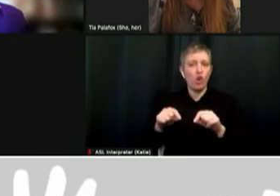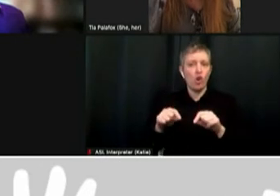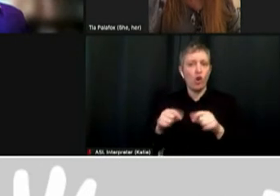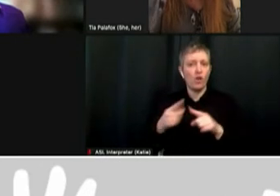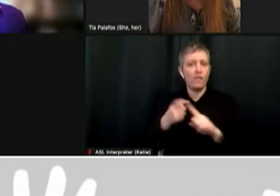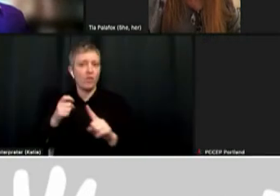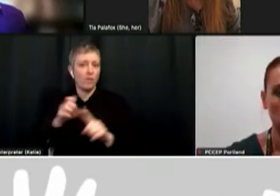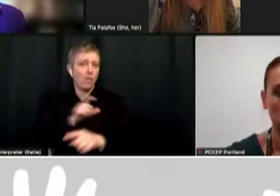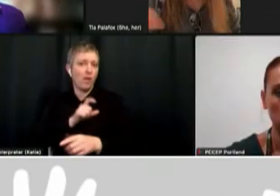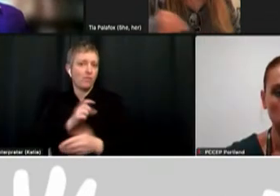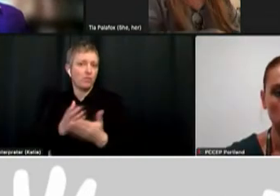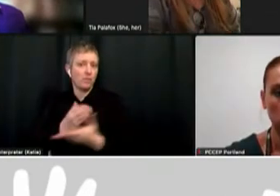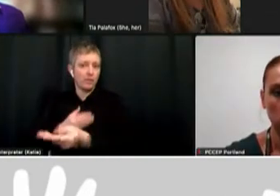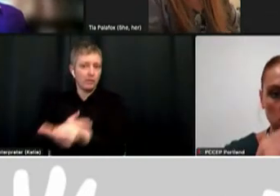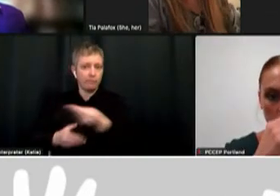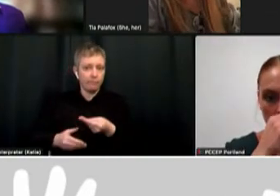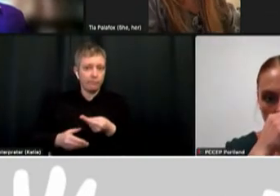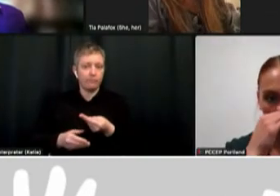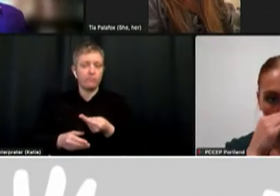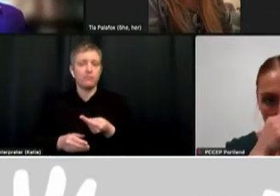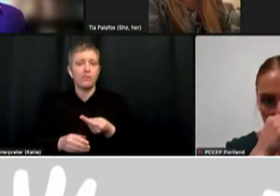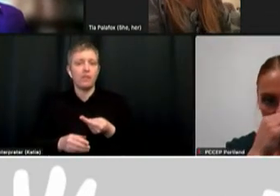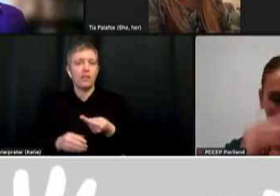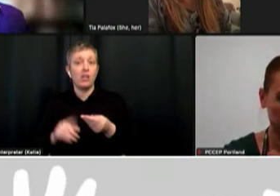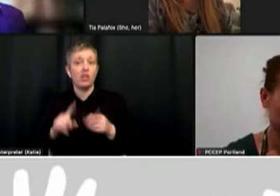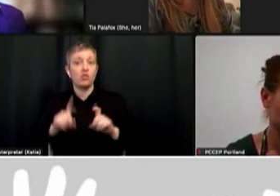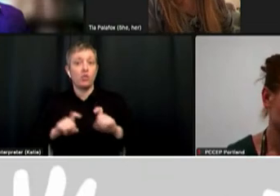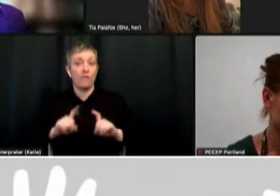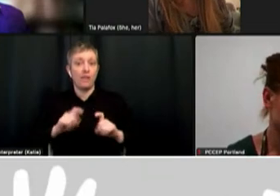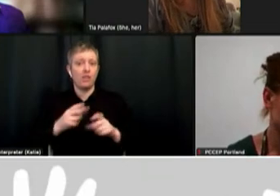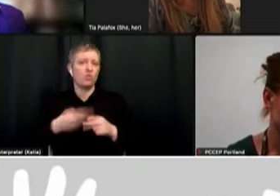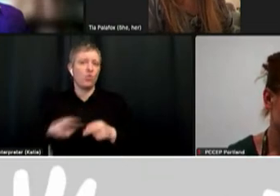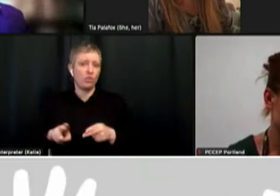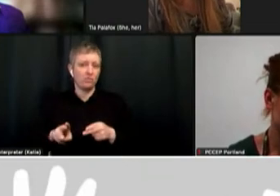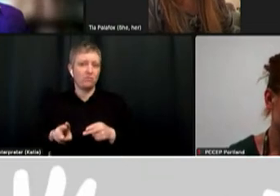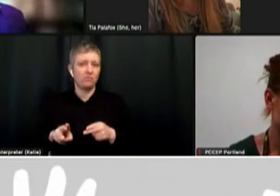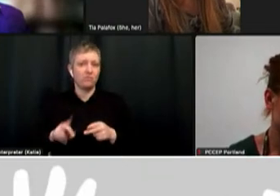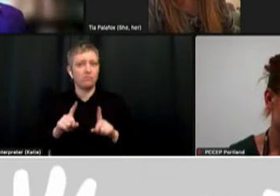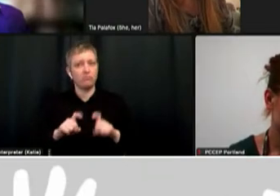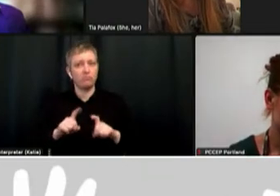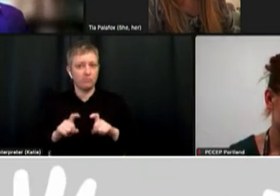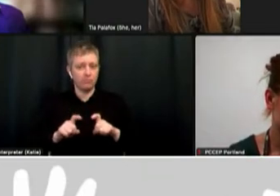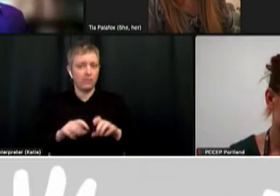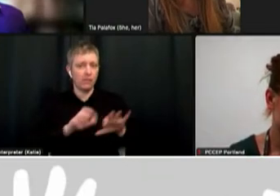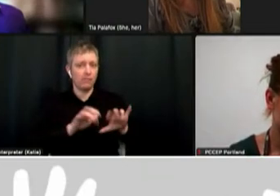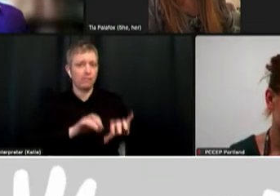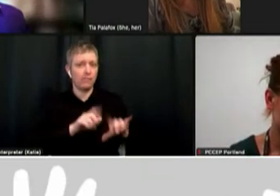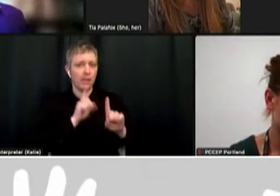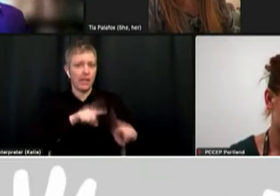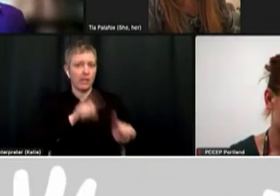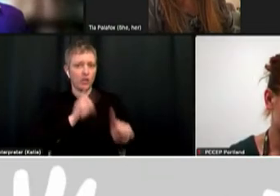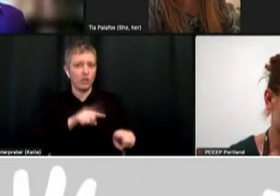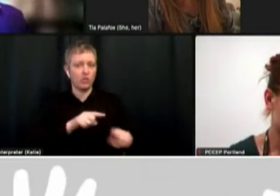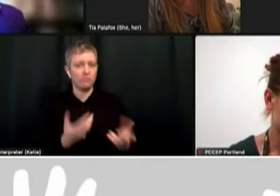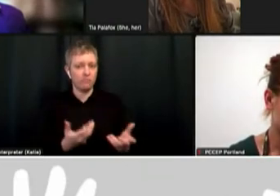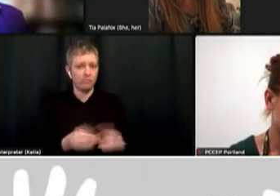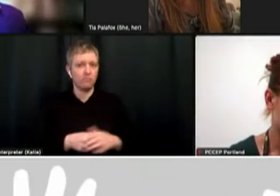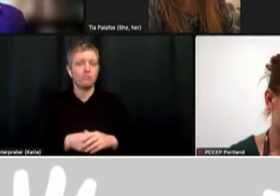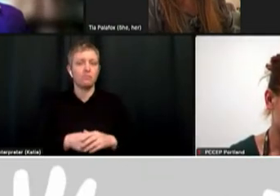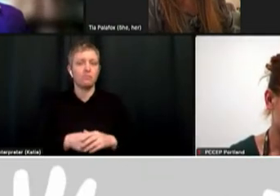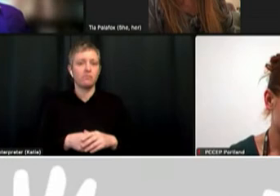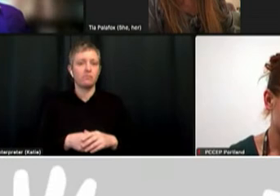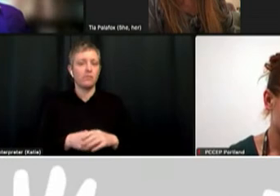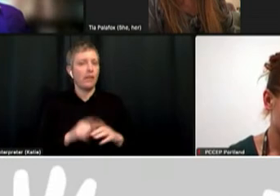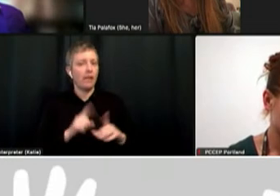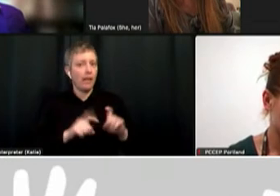online or text message, and you will do a short survey that measures some of these things I just talked about. Was the officer respectful? Did